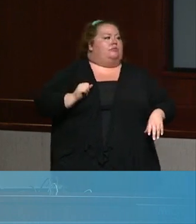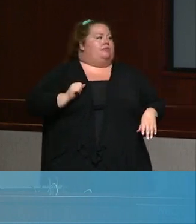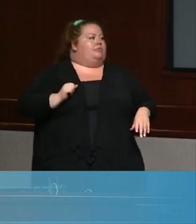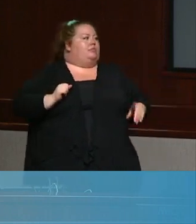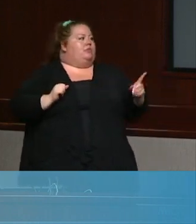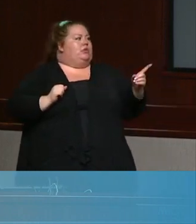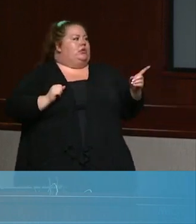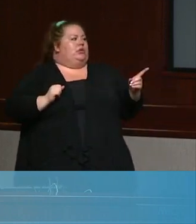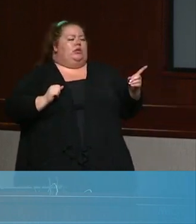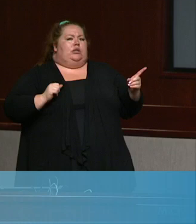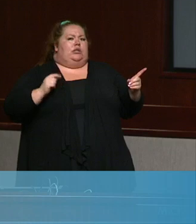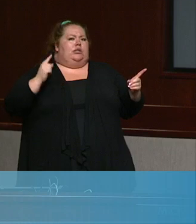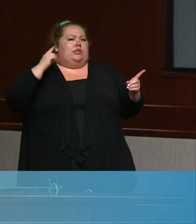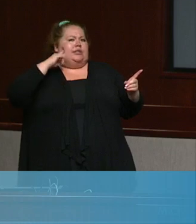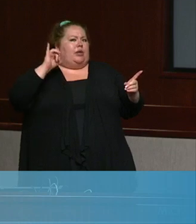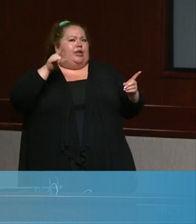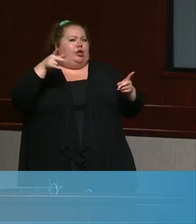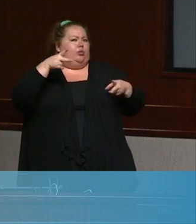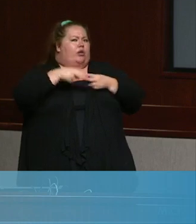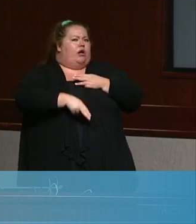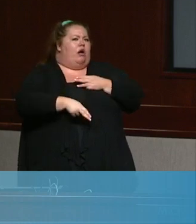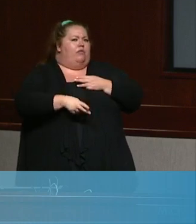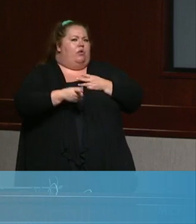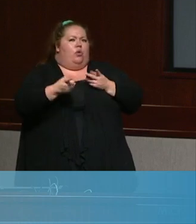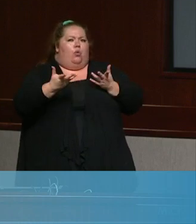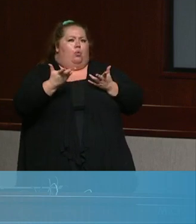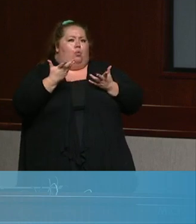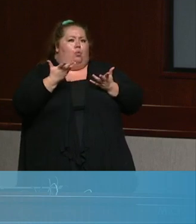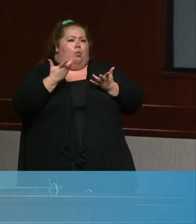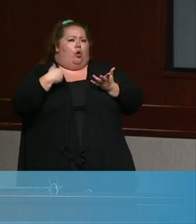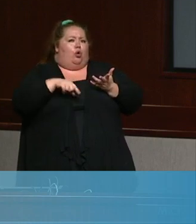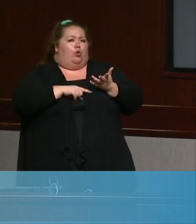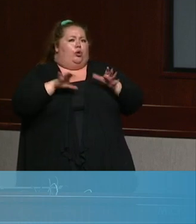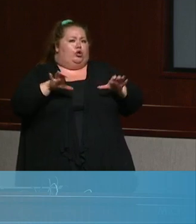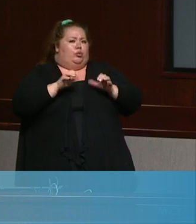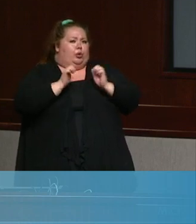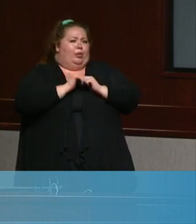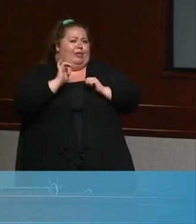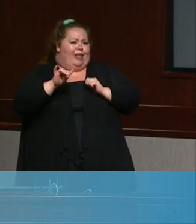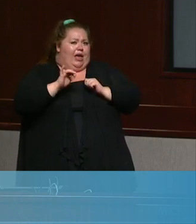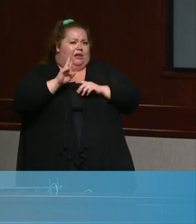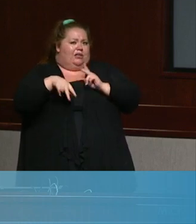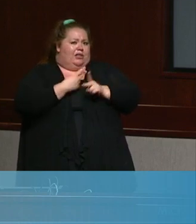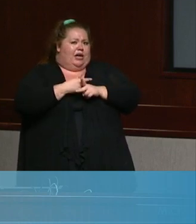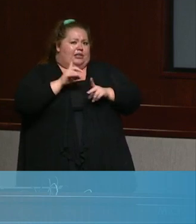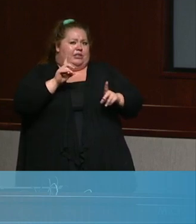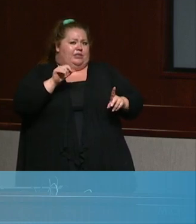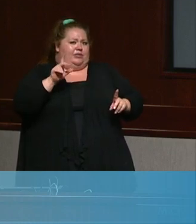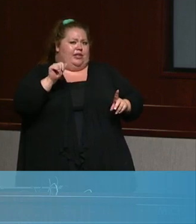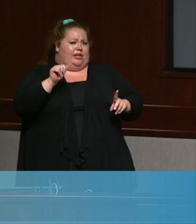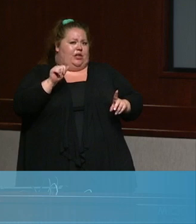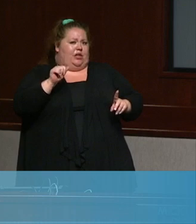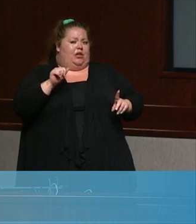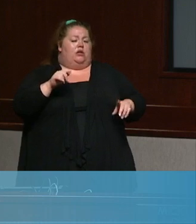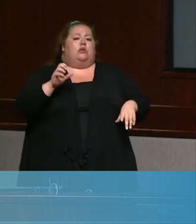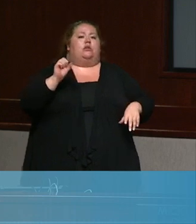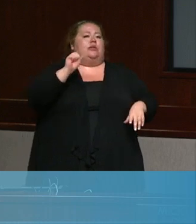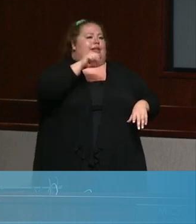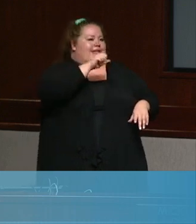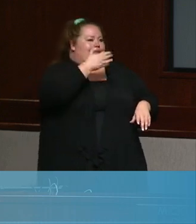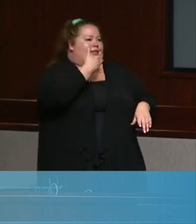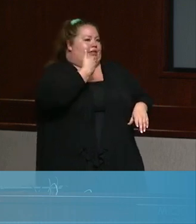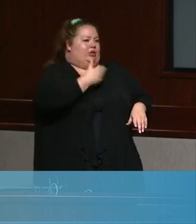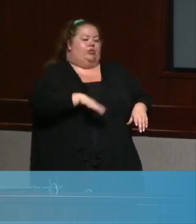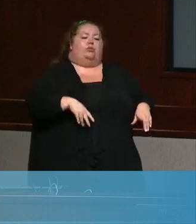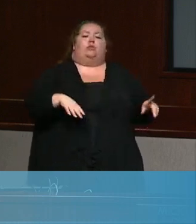Eitan, it sounded like you got cut off there at the end. Did you just say, what are we doing with the model data? Did I hear that right? Yes, thank Okay. you, Megan. That's correct.